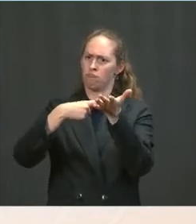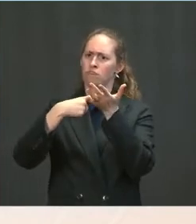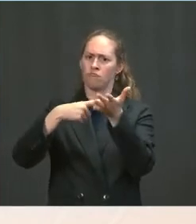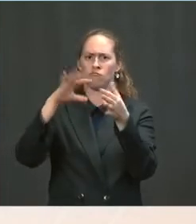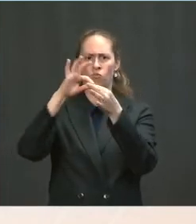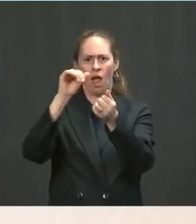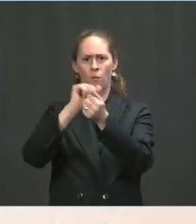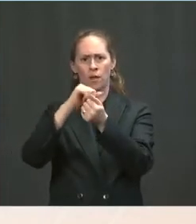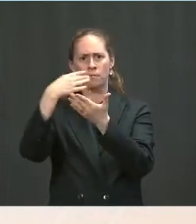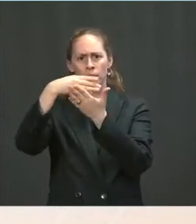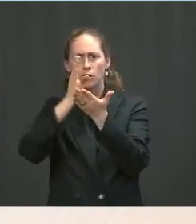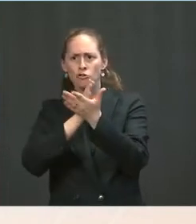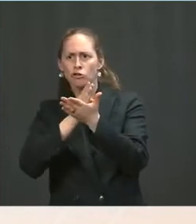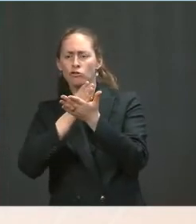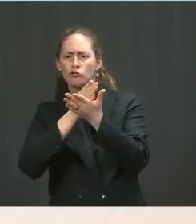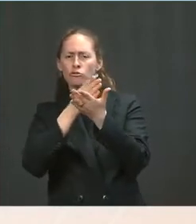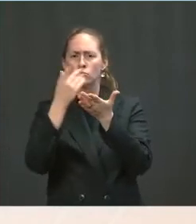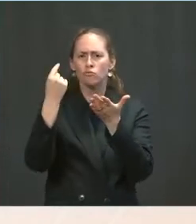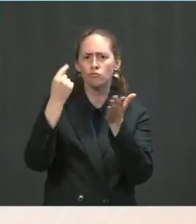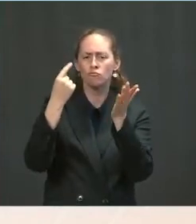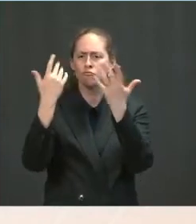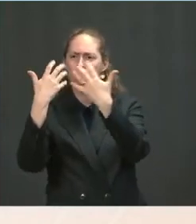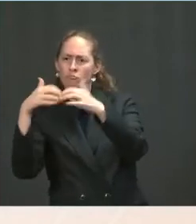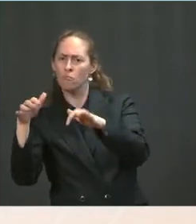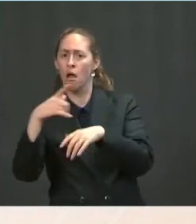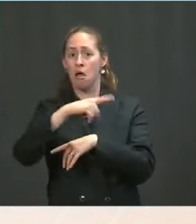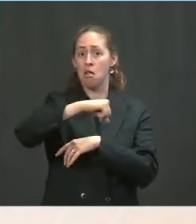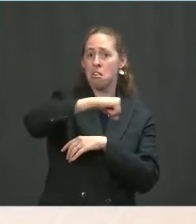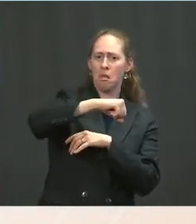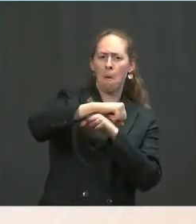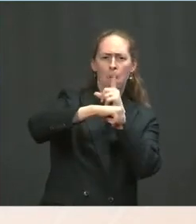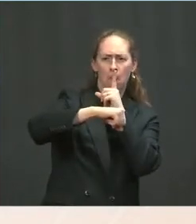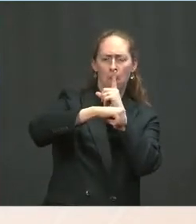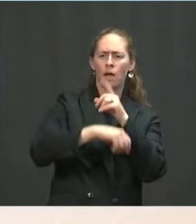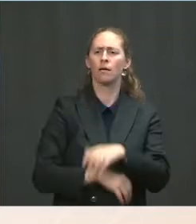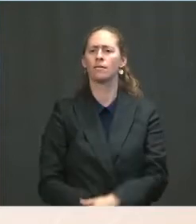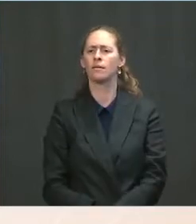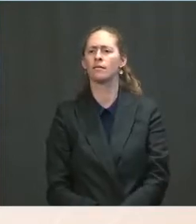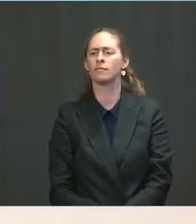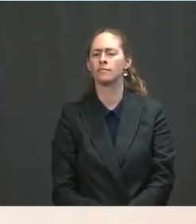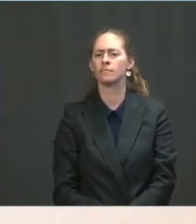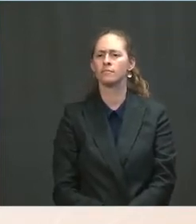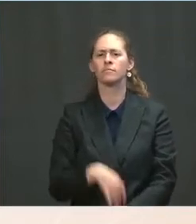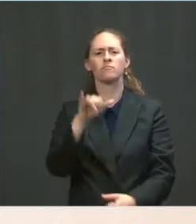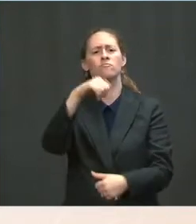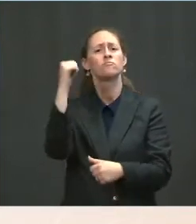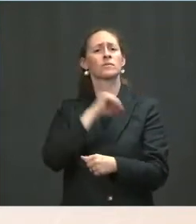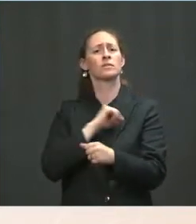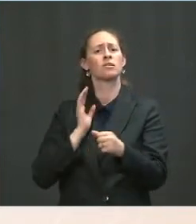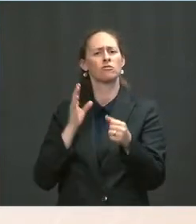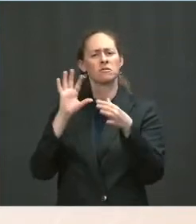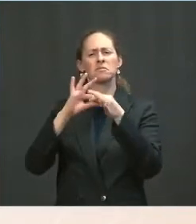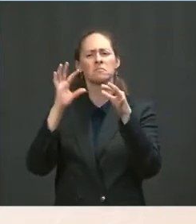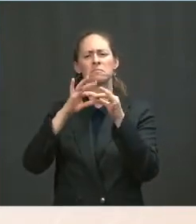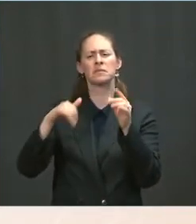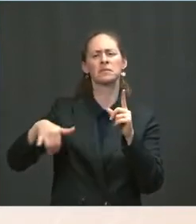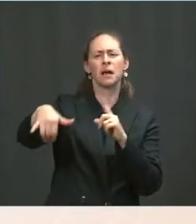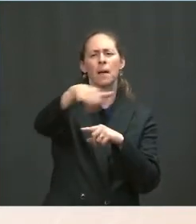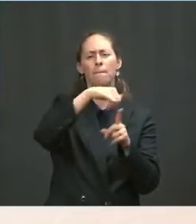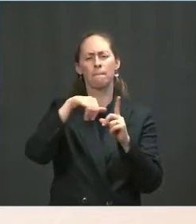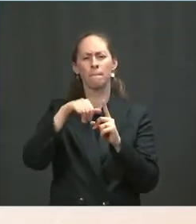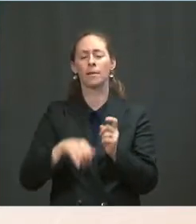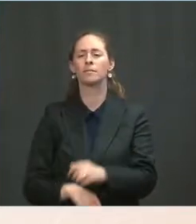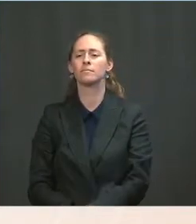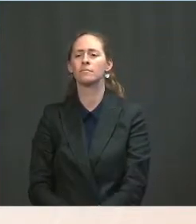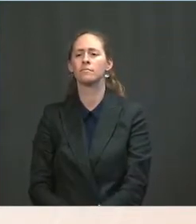line, which she's been clearly clear about, and other senators have said the same, but she's not standing in the way of moving this process